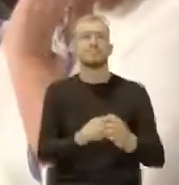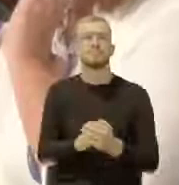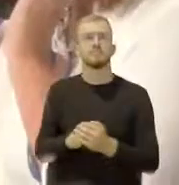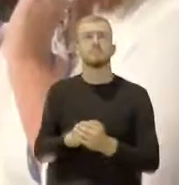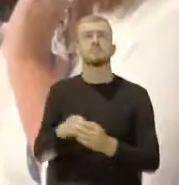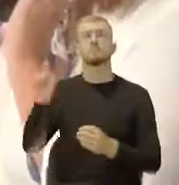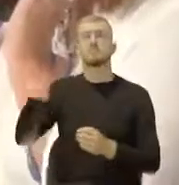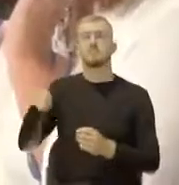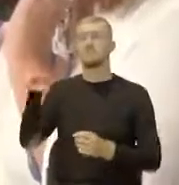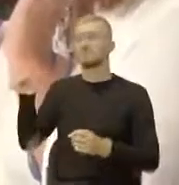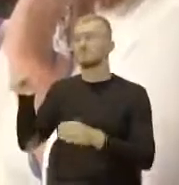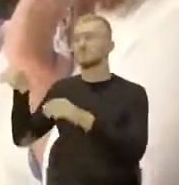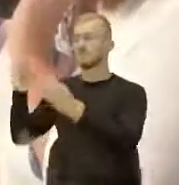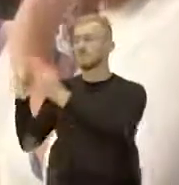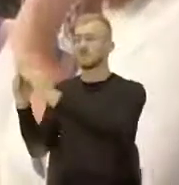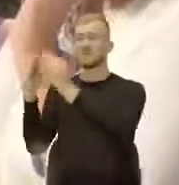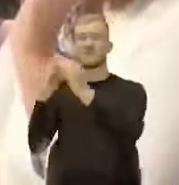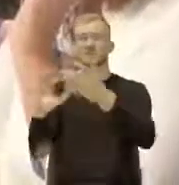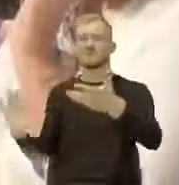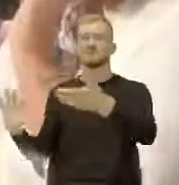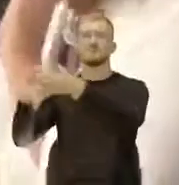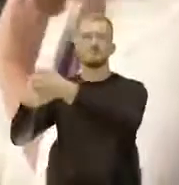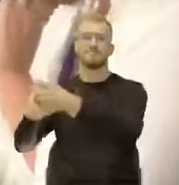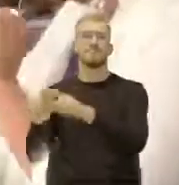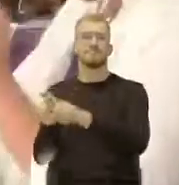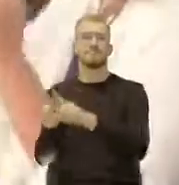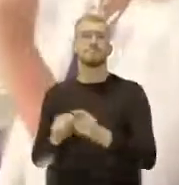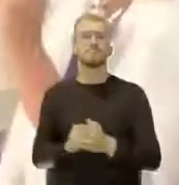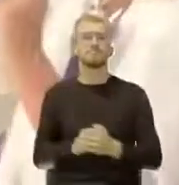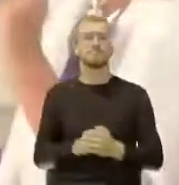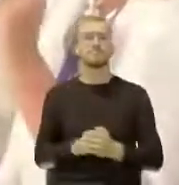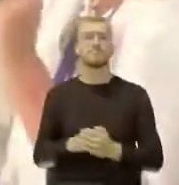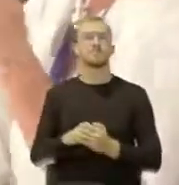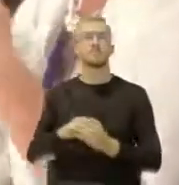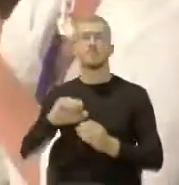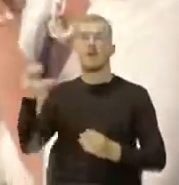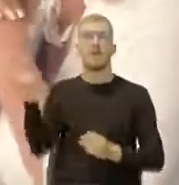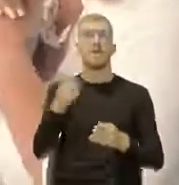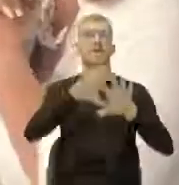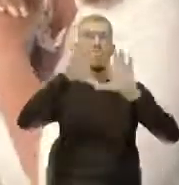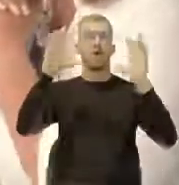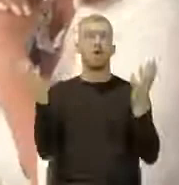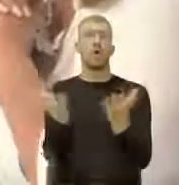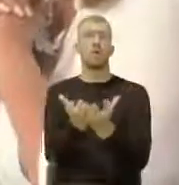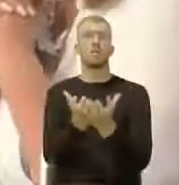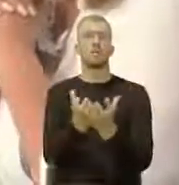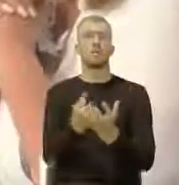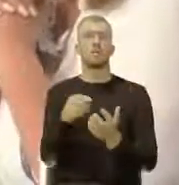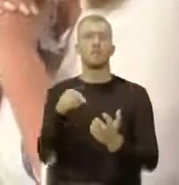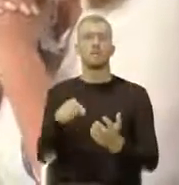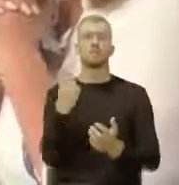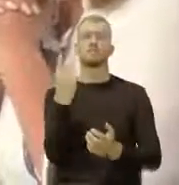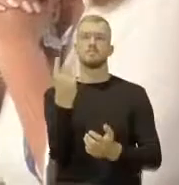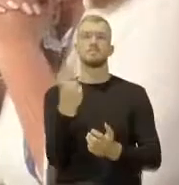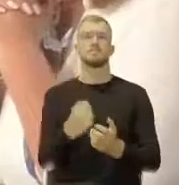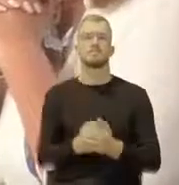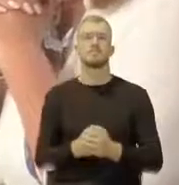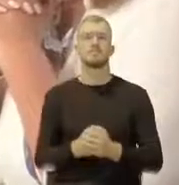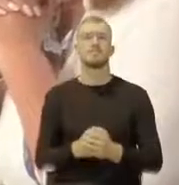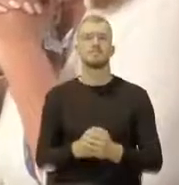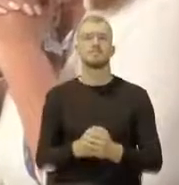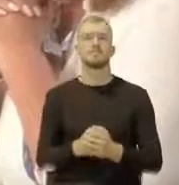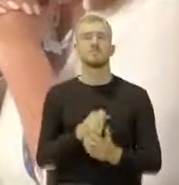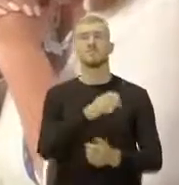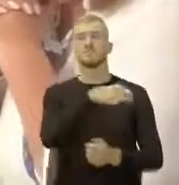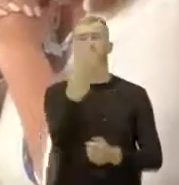was one of the four mayors that had the honor to speak on behalf of all of you by first time in the General Assembly. It's a great honor. But we